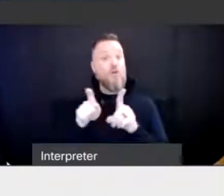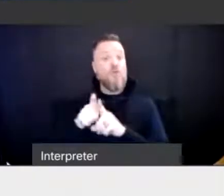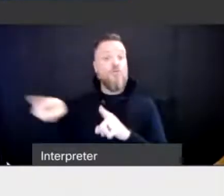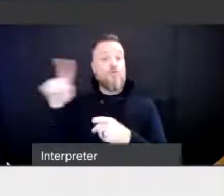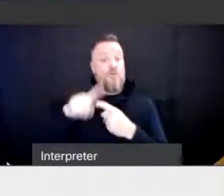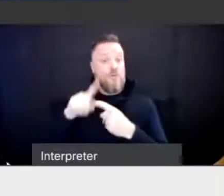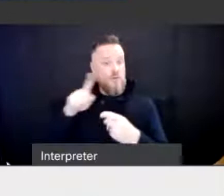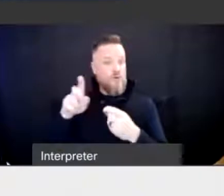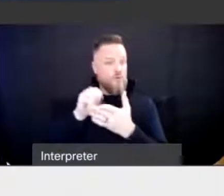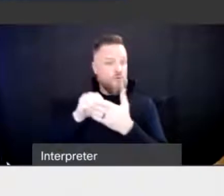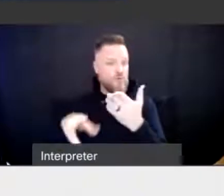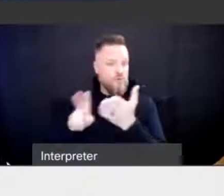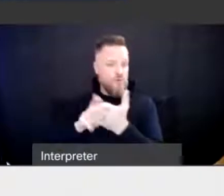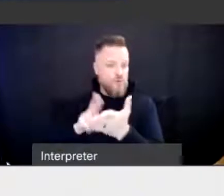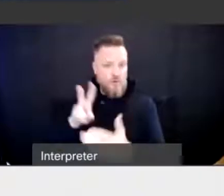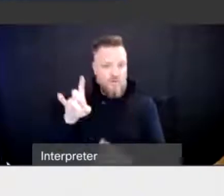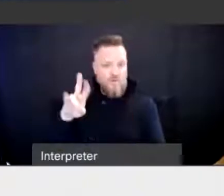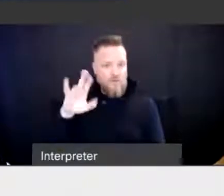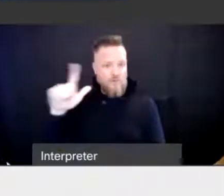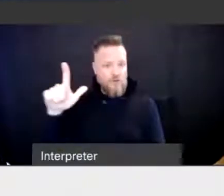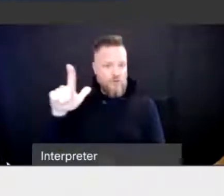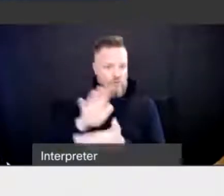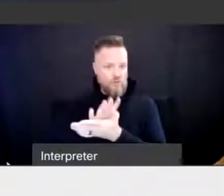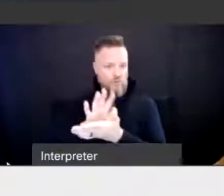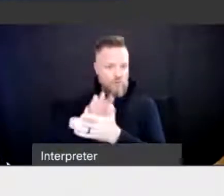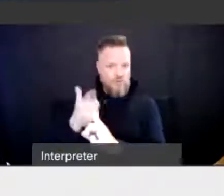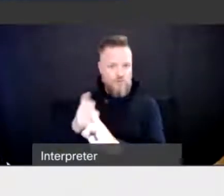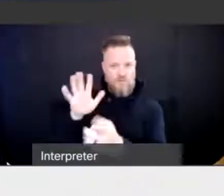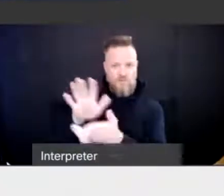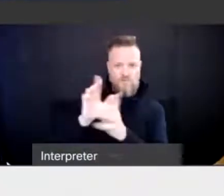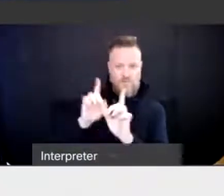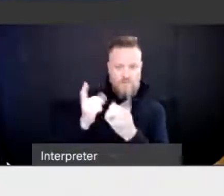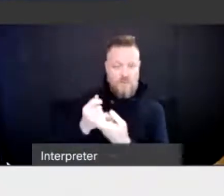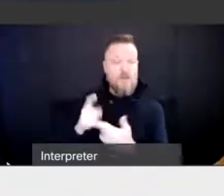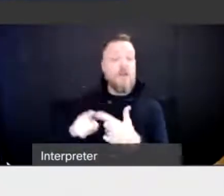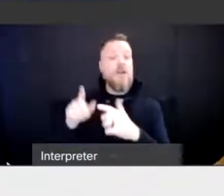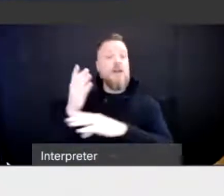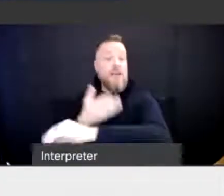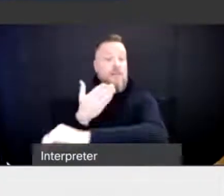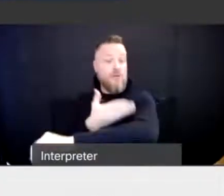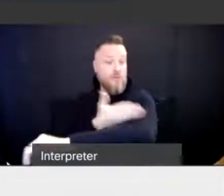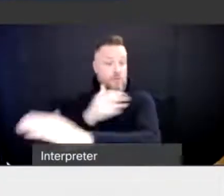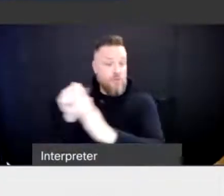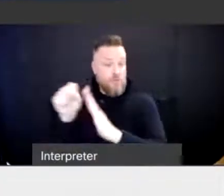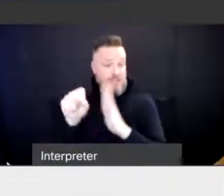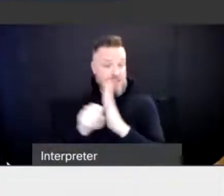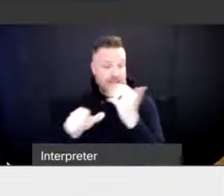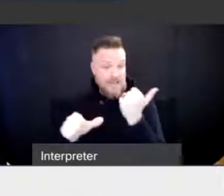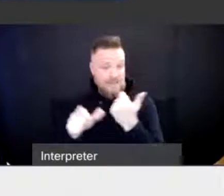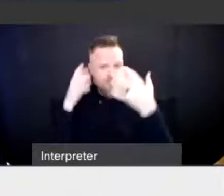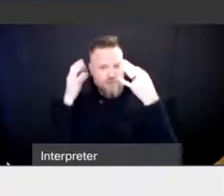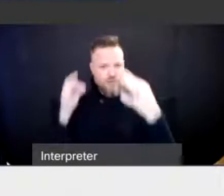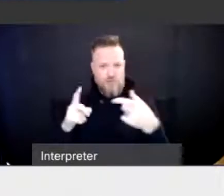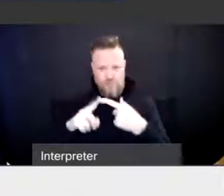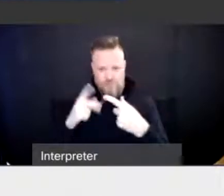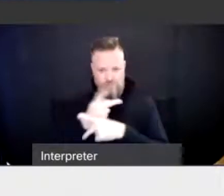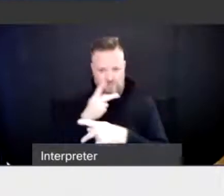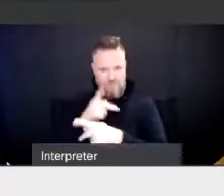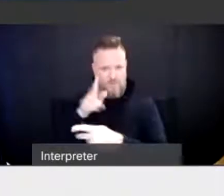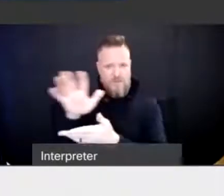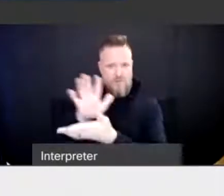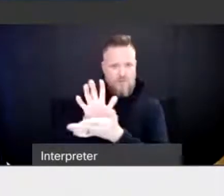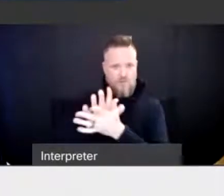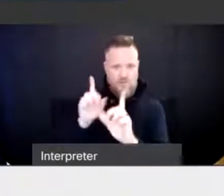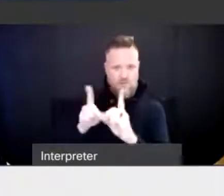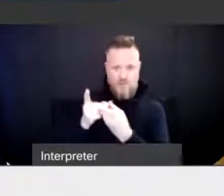virtual school offered by a school district. Capital improvement state aid is determined by multiplying a school district's bond